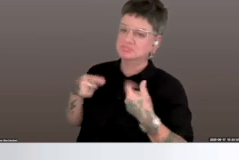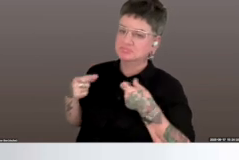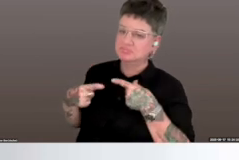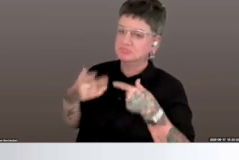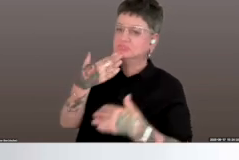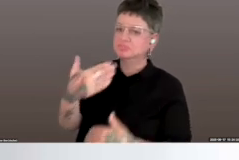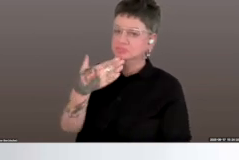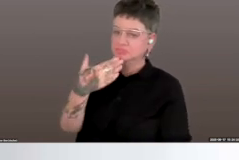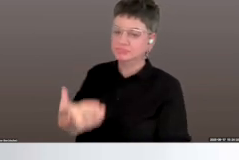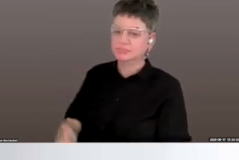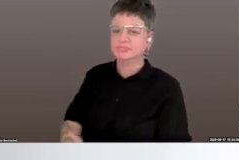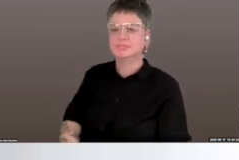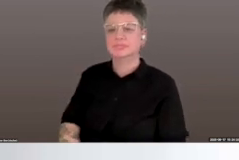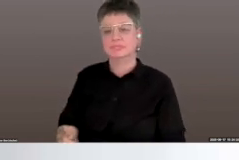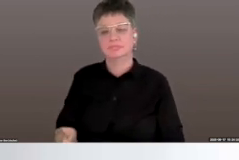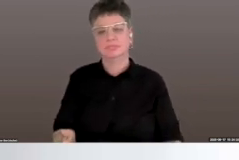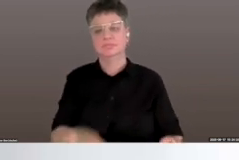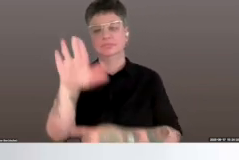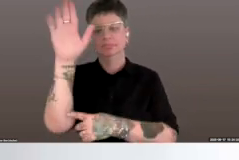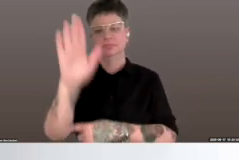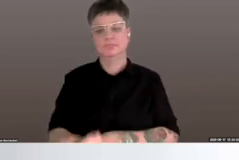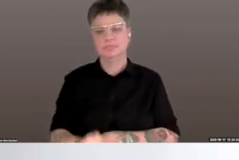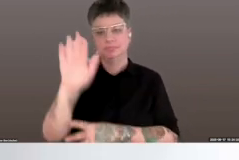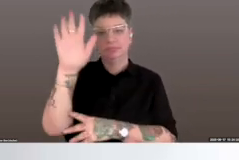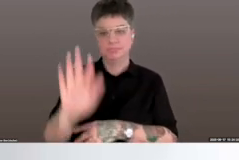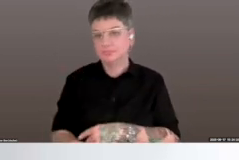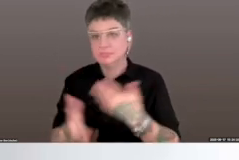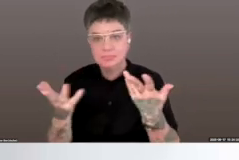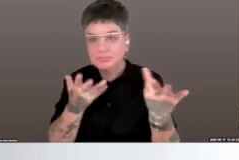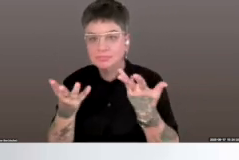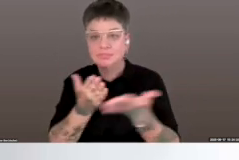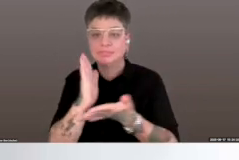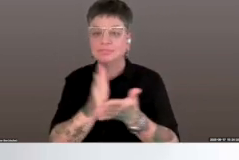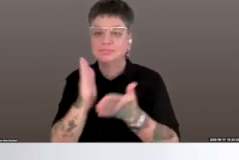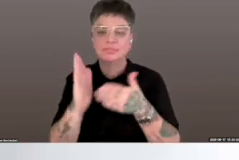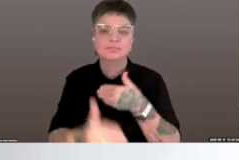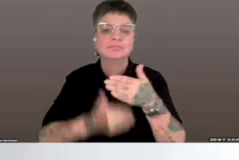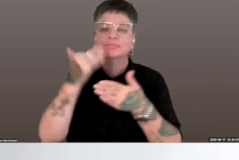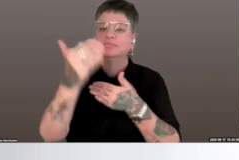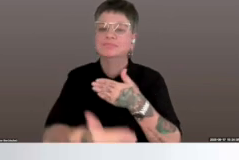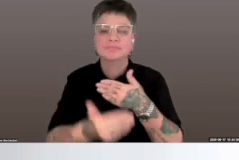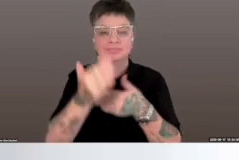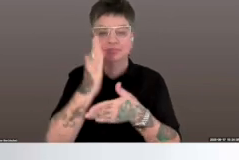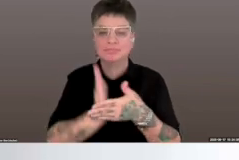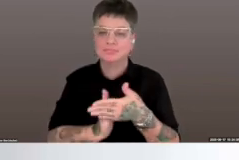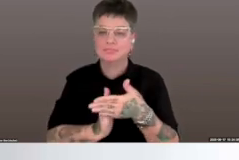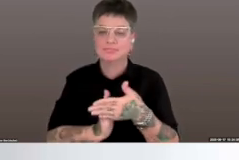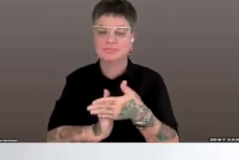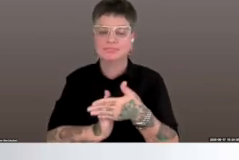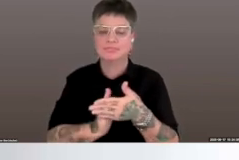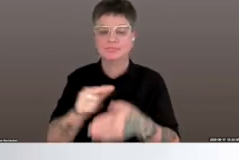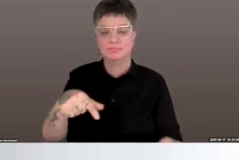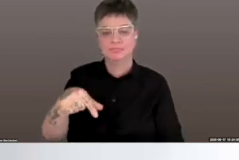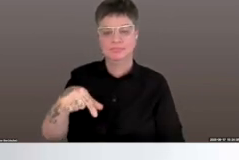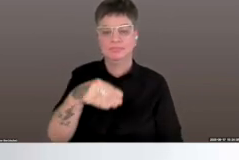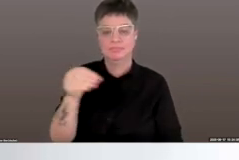And, oh, some hands went up and down. All right, I think we can move on to the next portion, which is Q&A